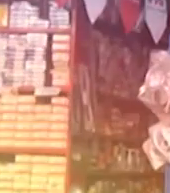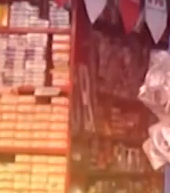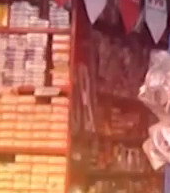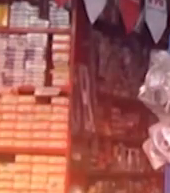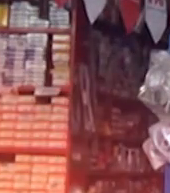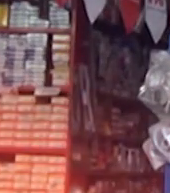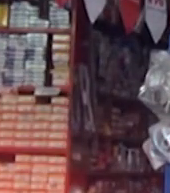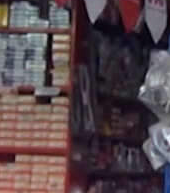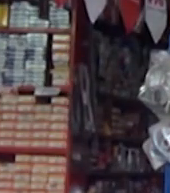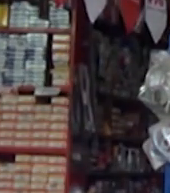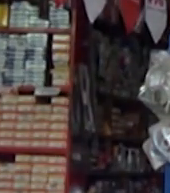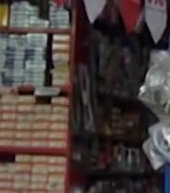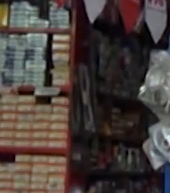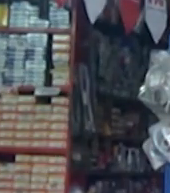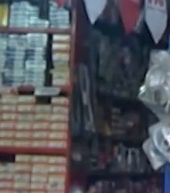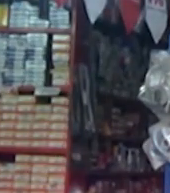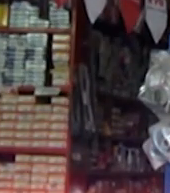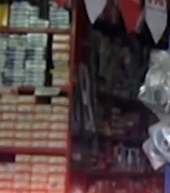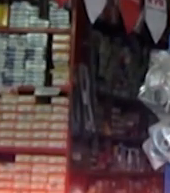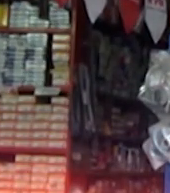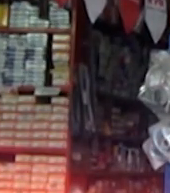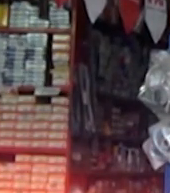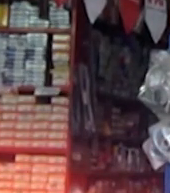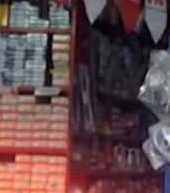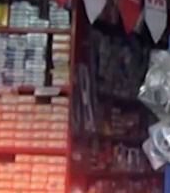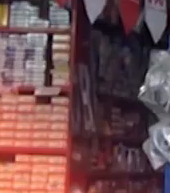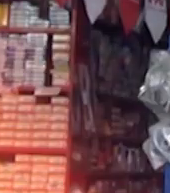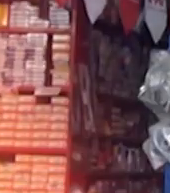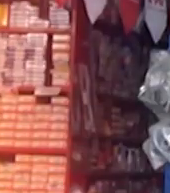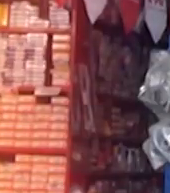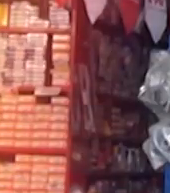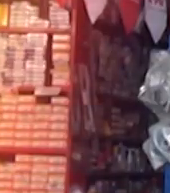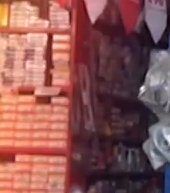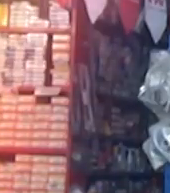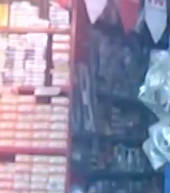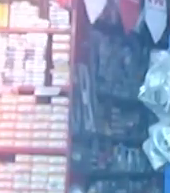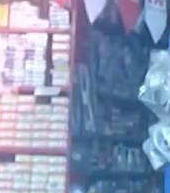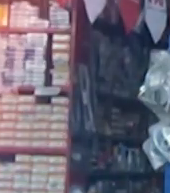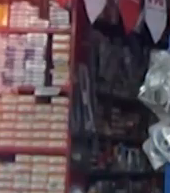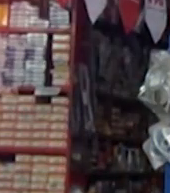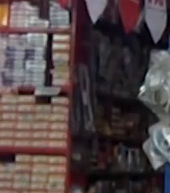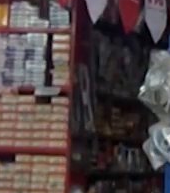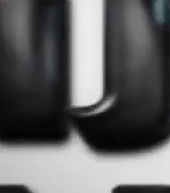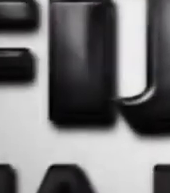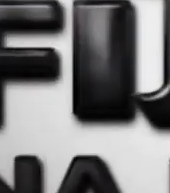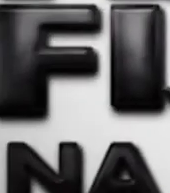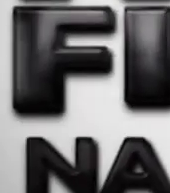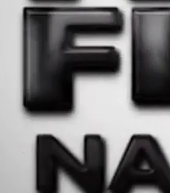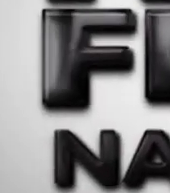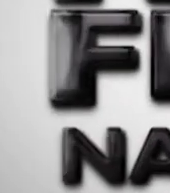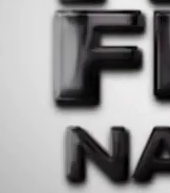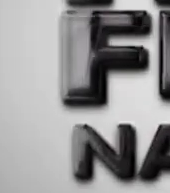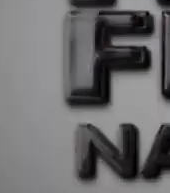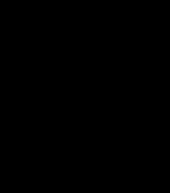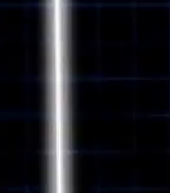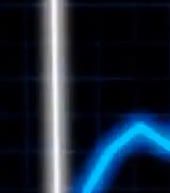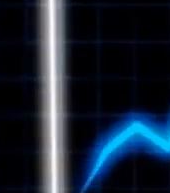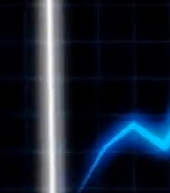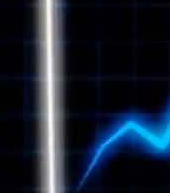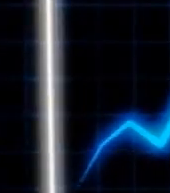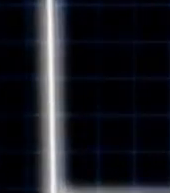Pula natang ko apros lang kerse, ko erkraki, do televisi na barong na Radio Fiji 1, nato mibit. Radio Fiji